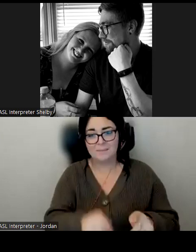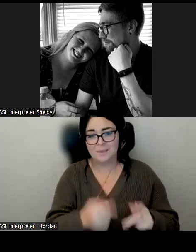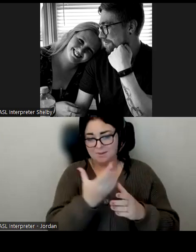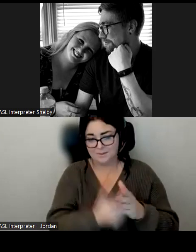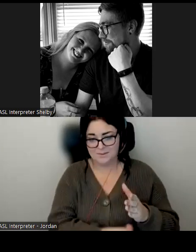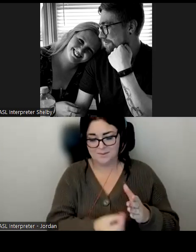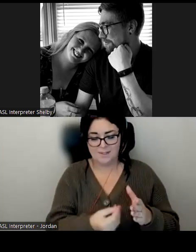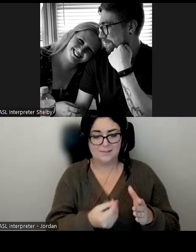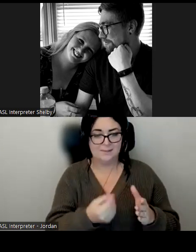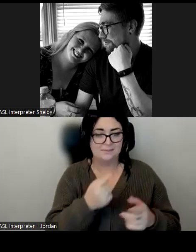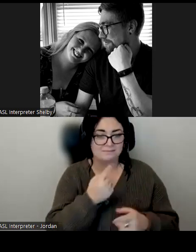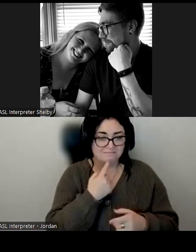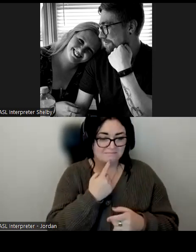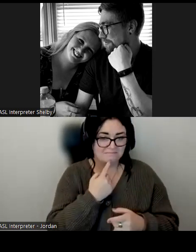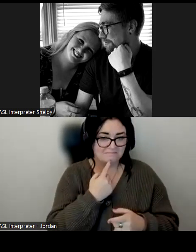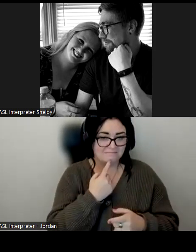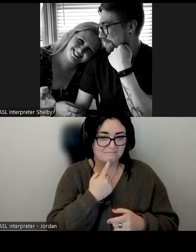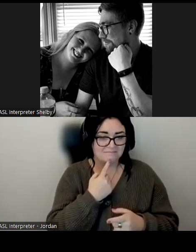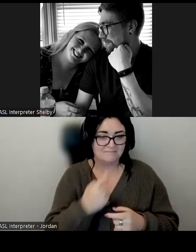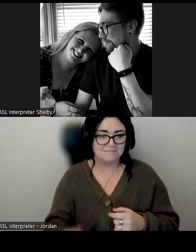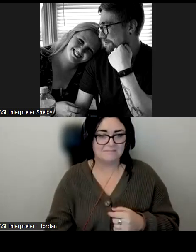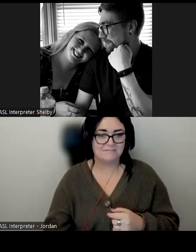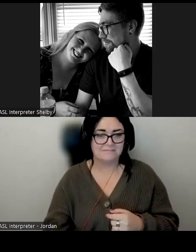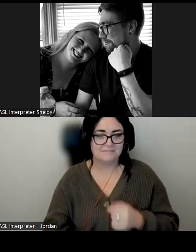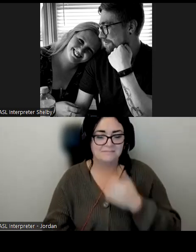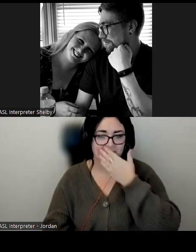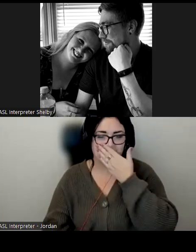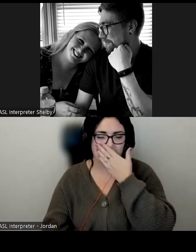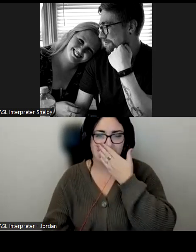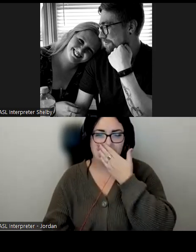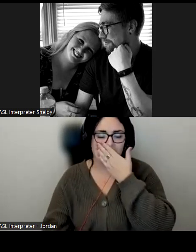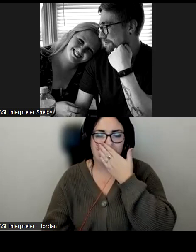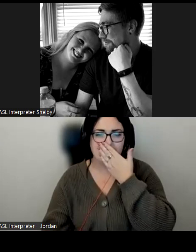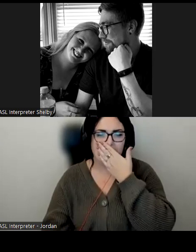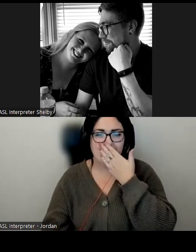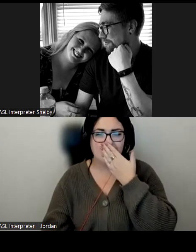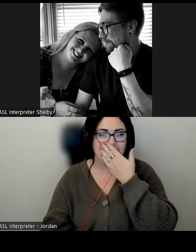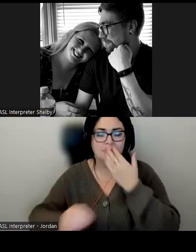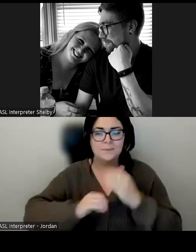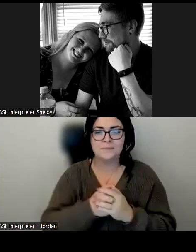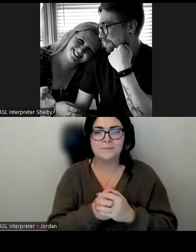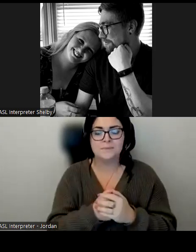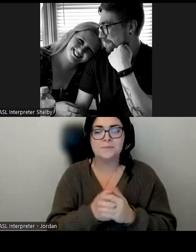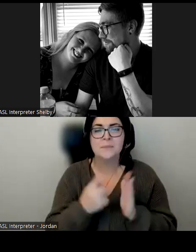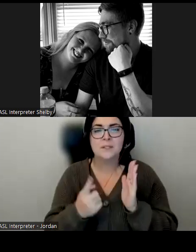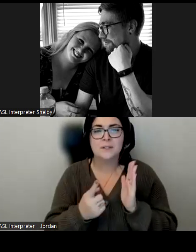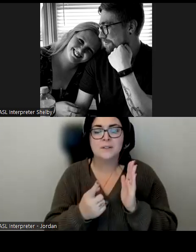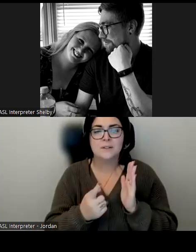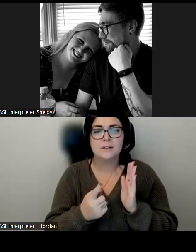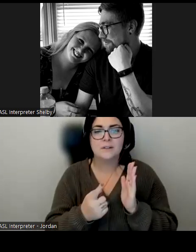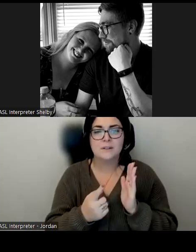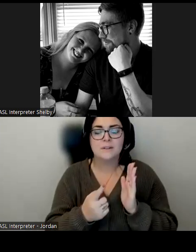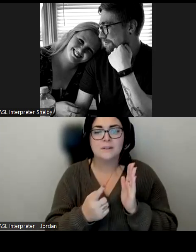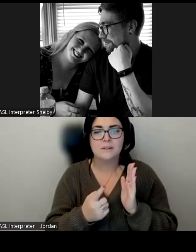there's also the ways that it affects life sometimes in a secondary, practical sense, maybe. A loss